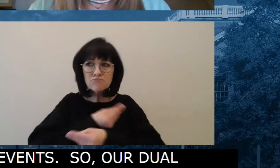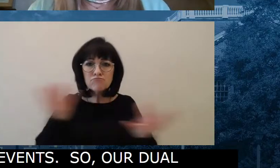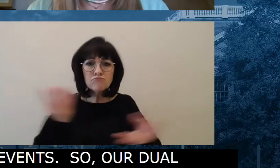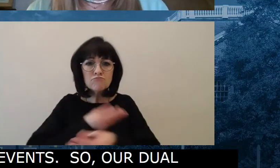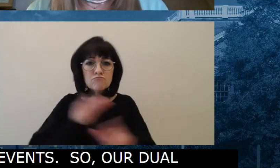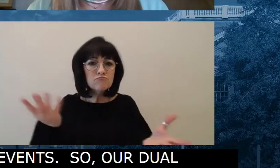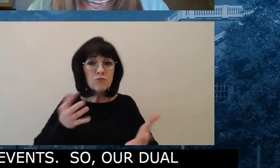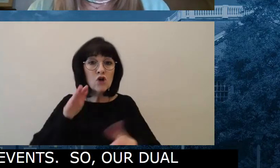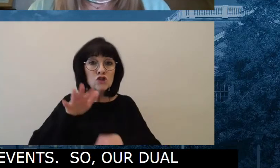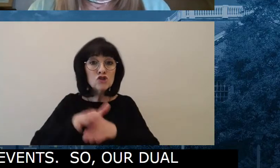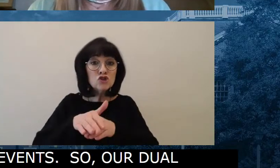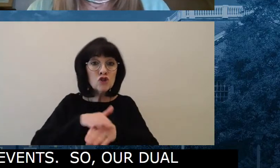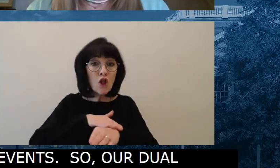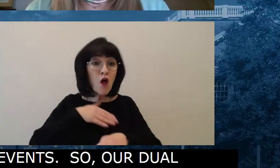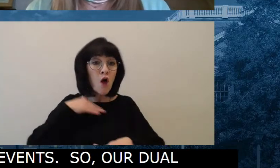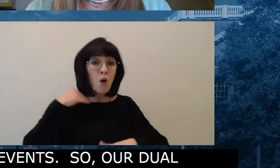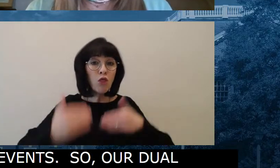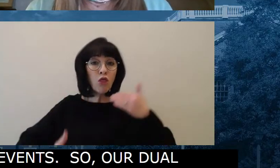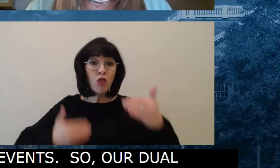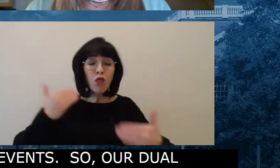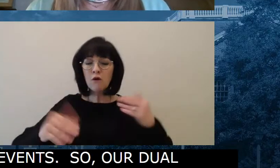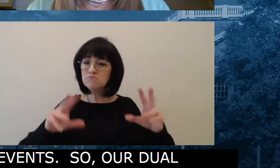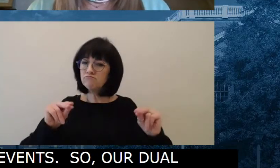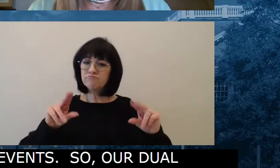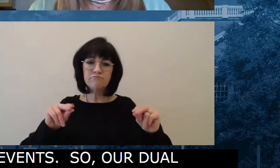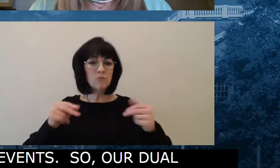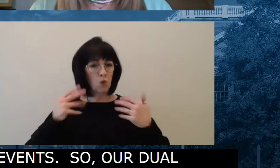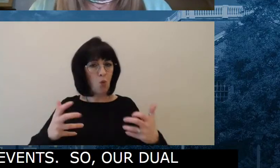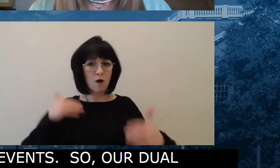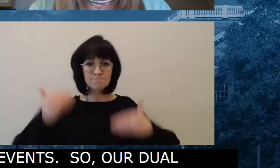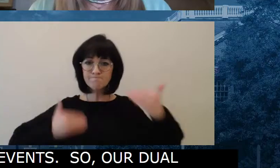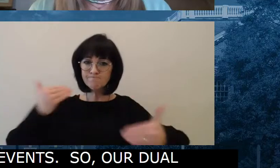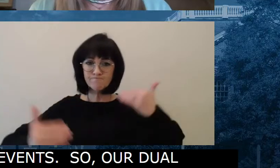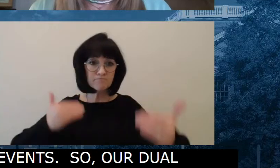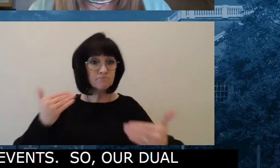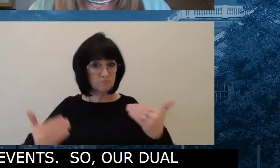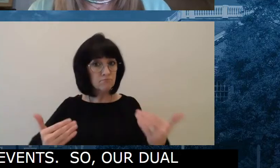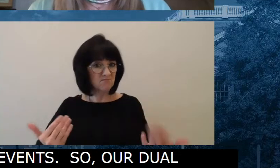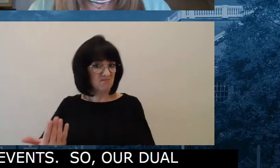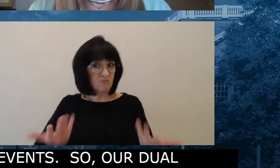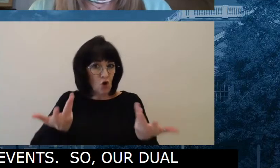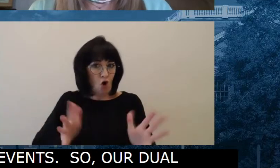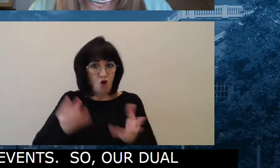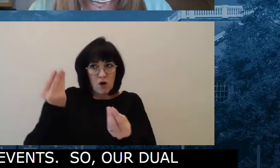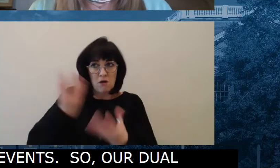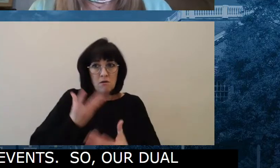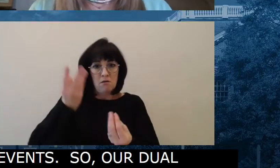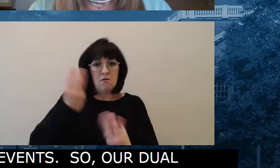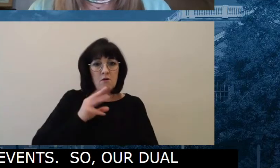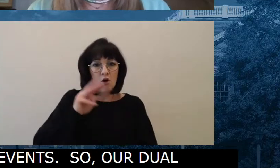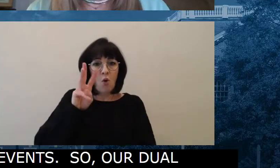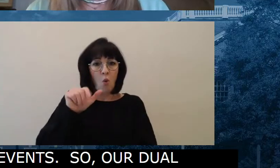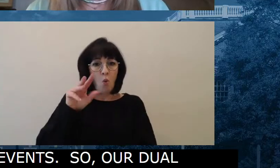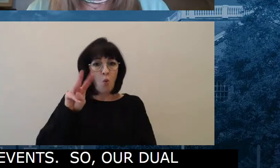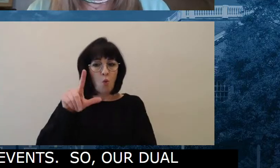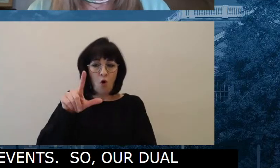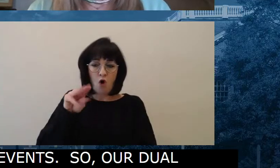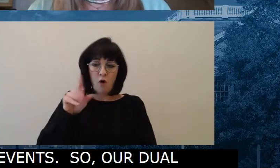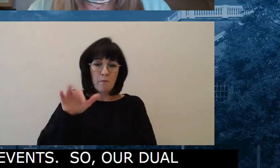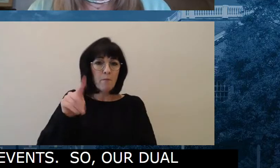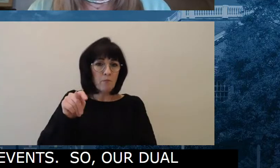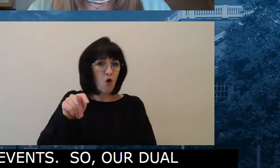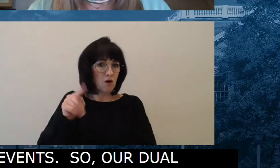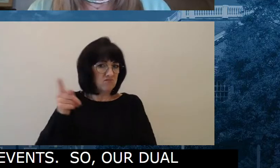from our pharmacies. I think we're getting really good numbers from Walmart, and we'll pay attention to that. But it continues to